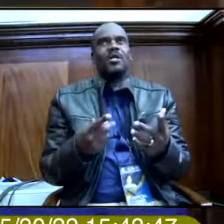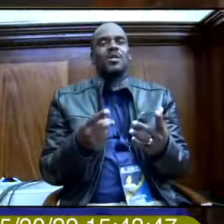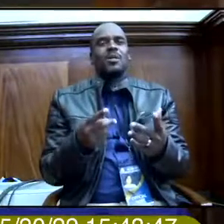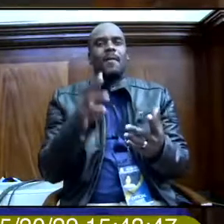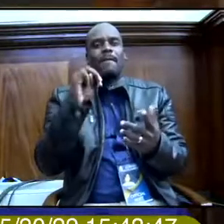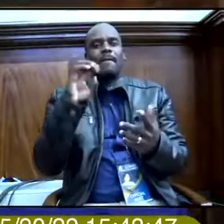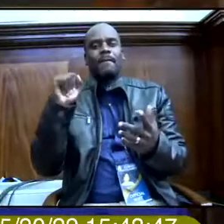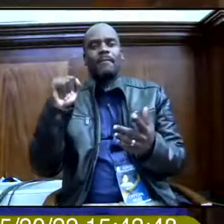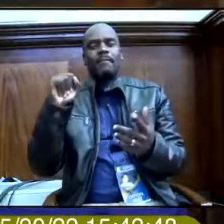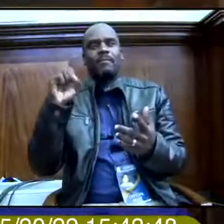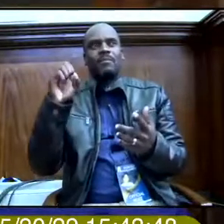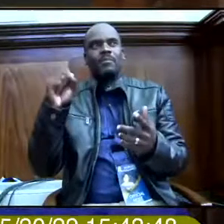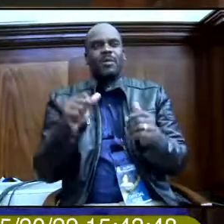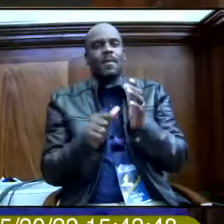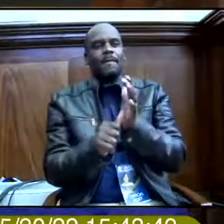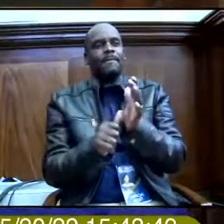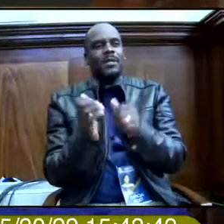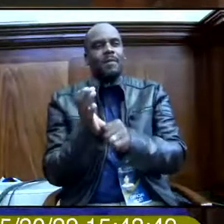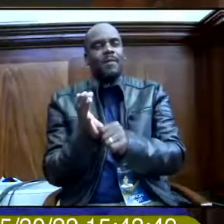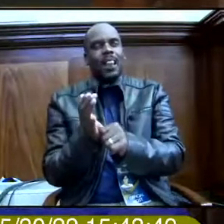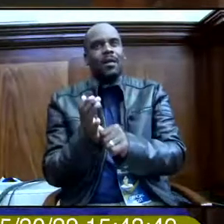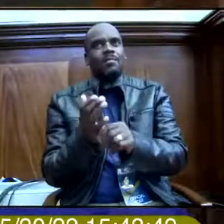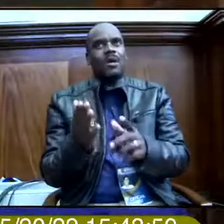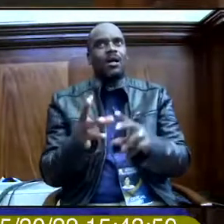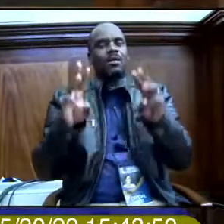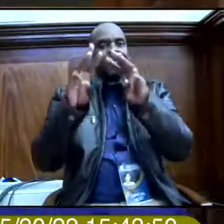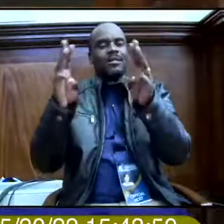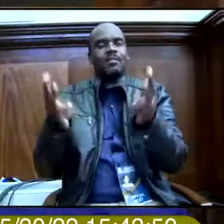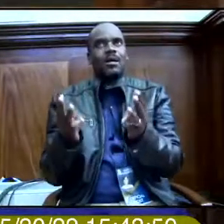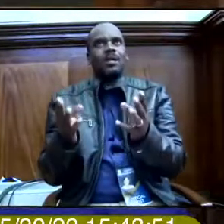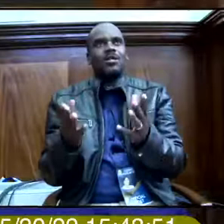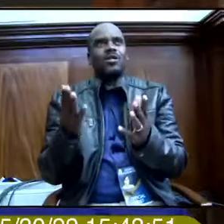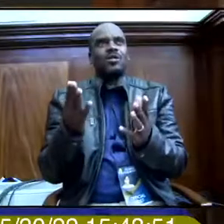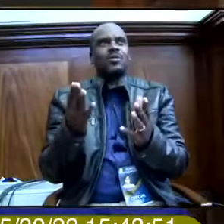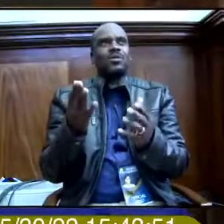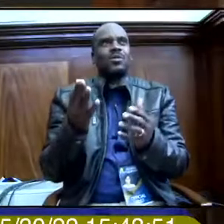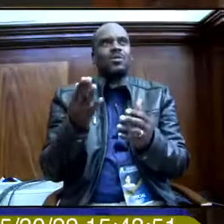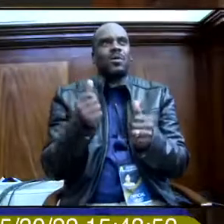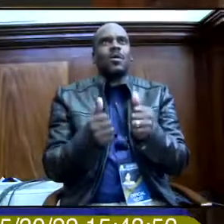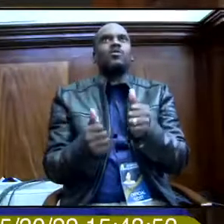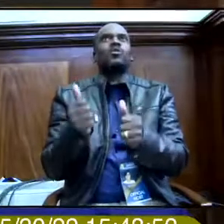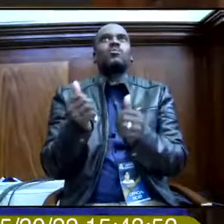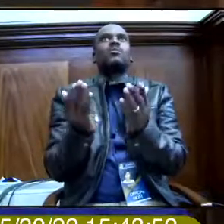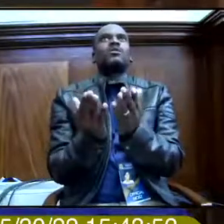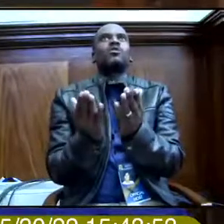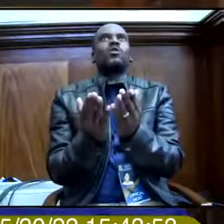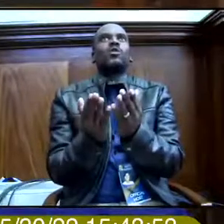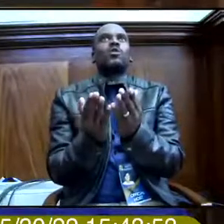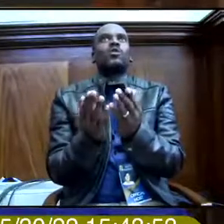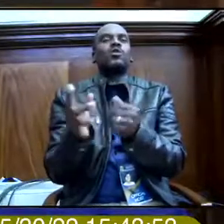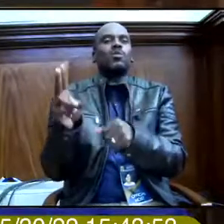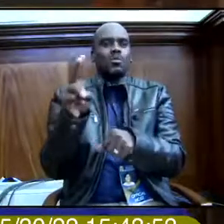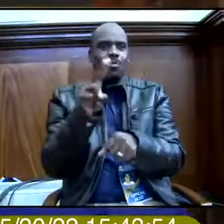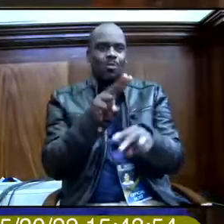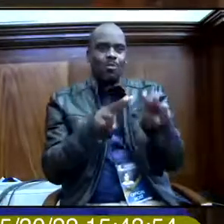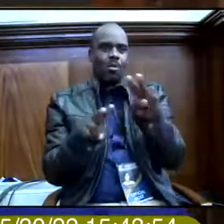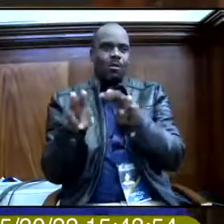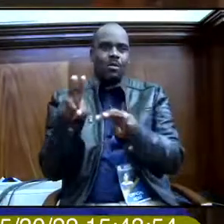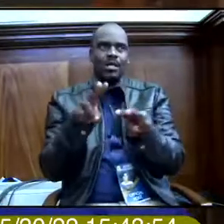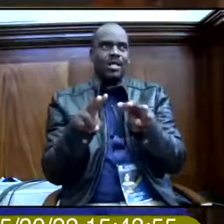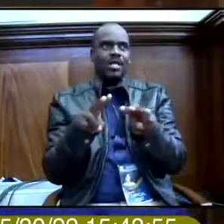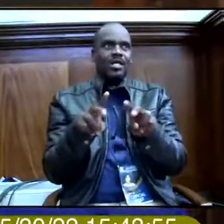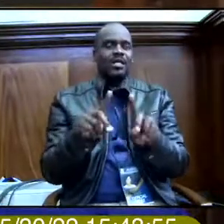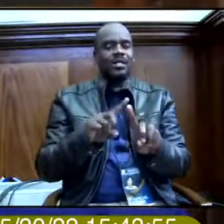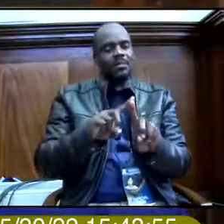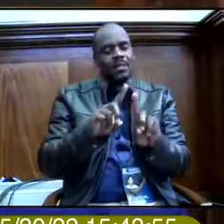cancer who supposed whose their jobs is to monitor but if